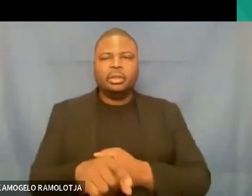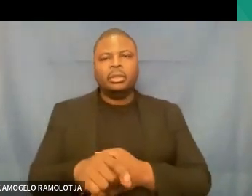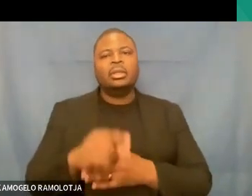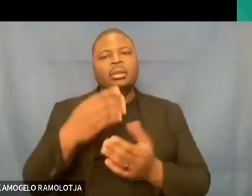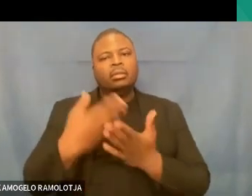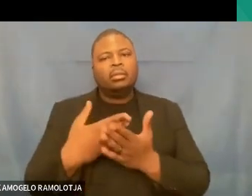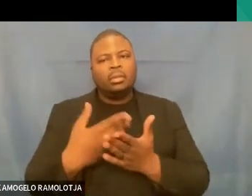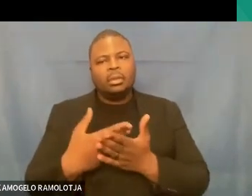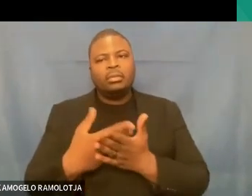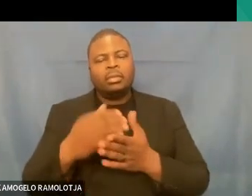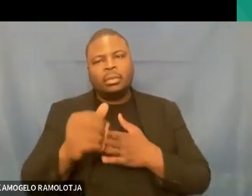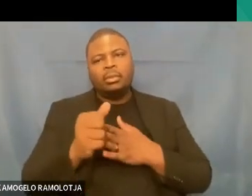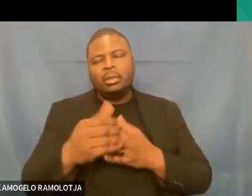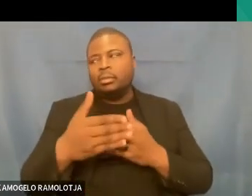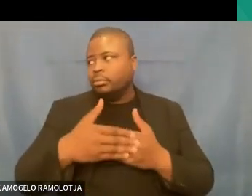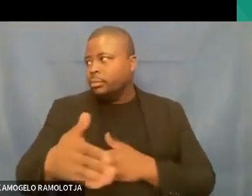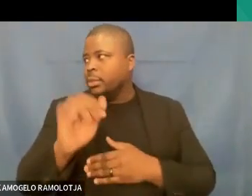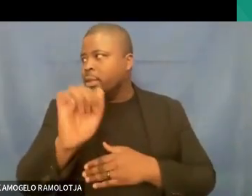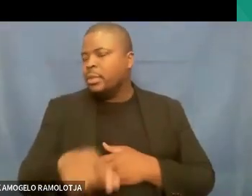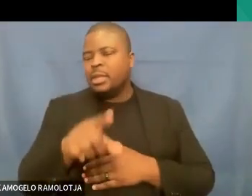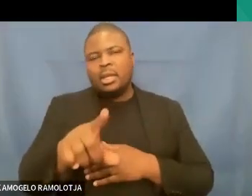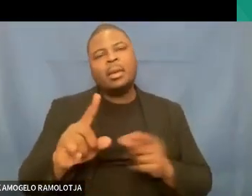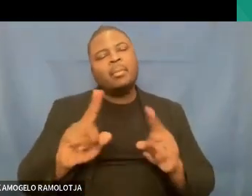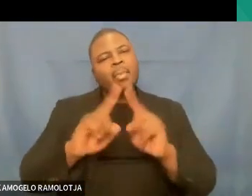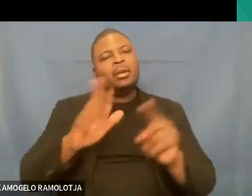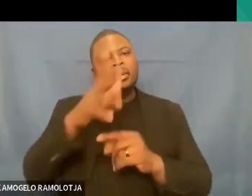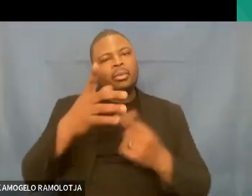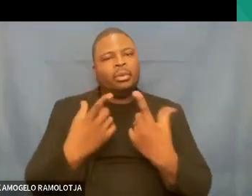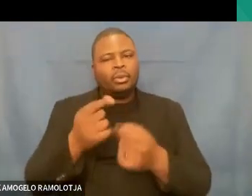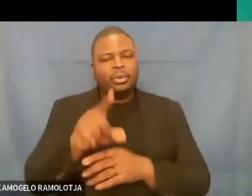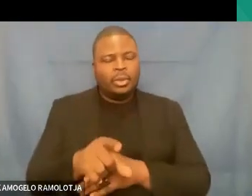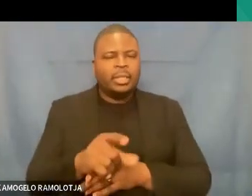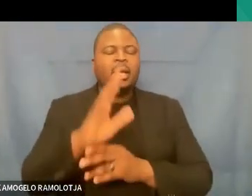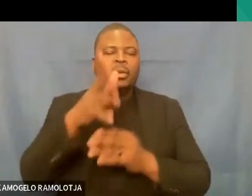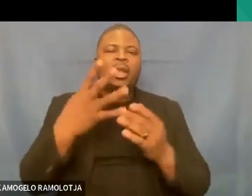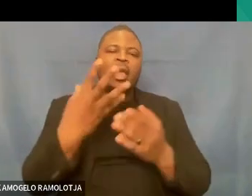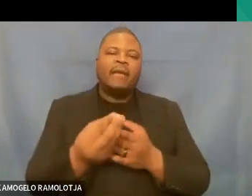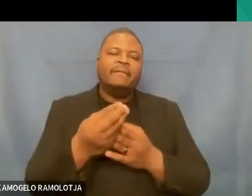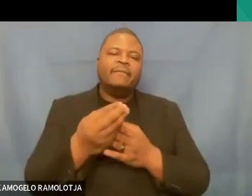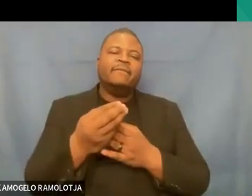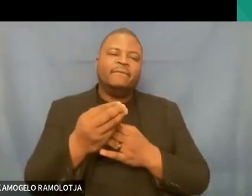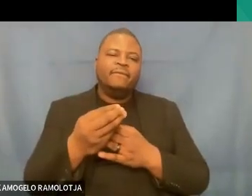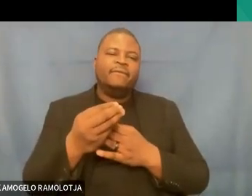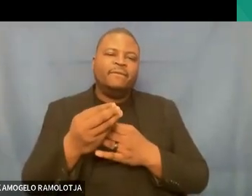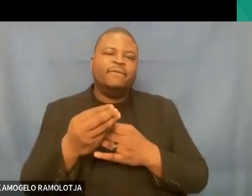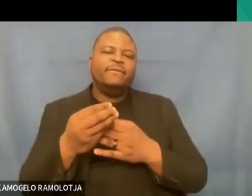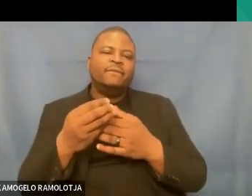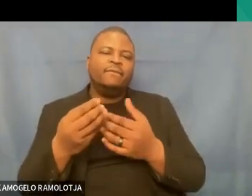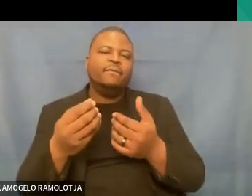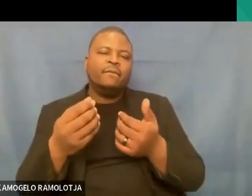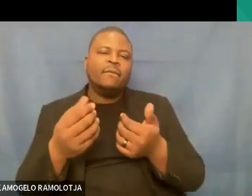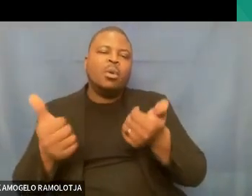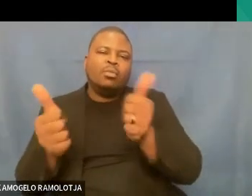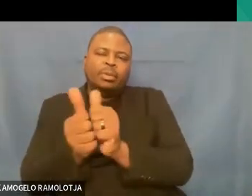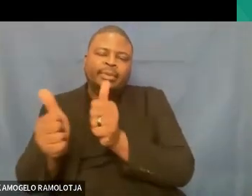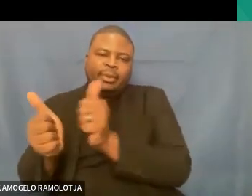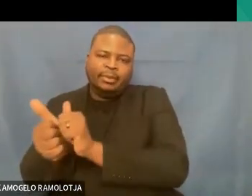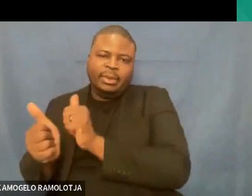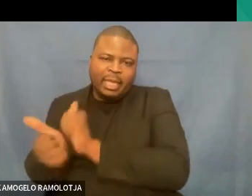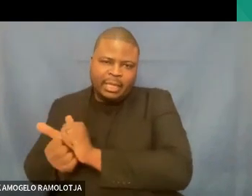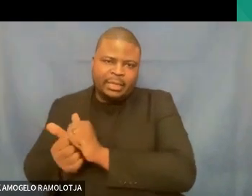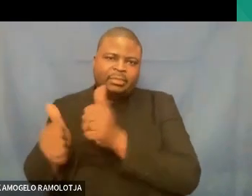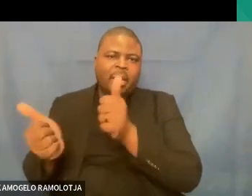implementation. What this will do is create genuine pathways for co-leadership, but it will also ensure that we are,